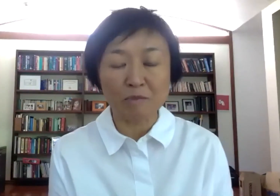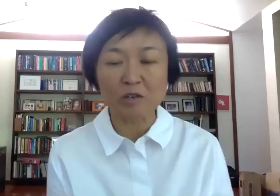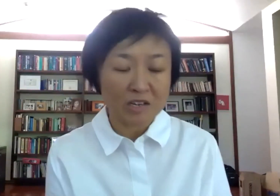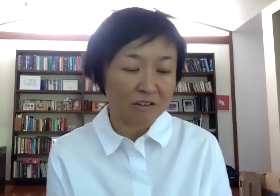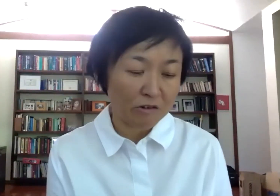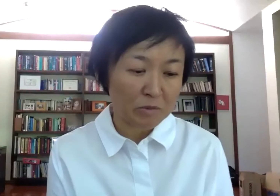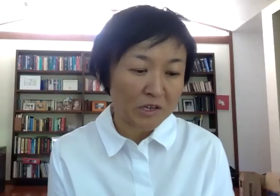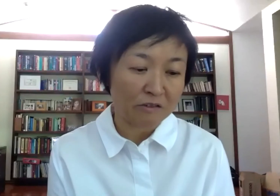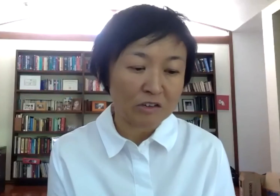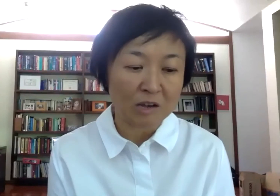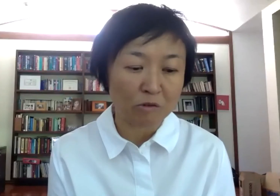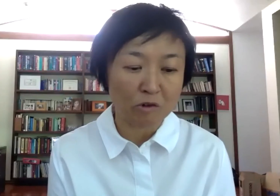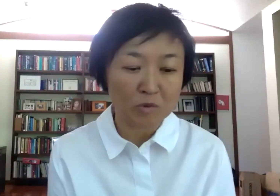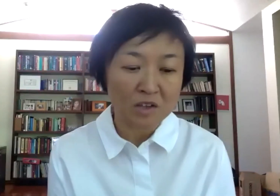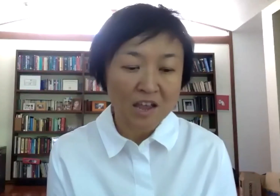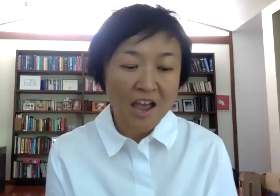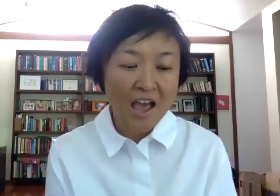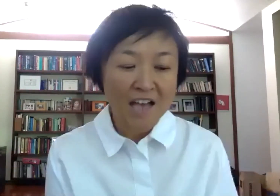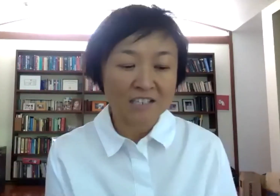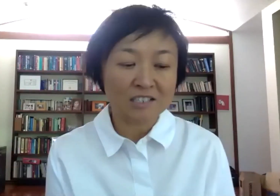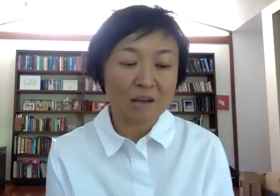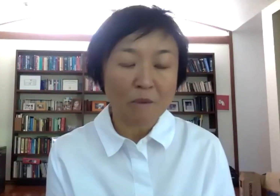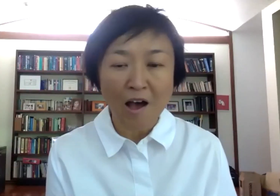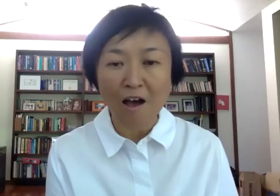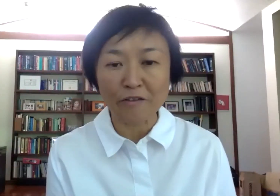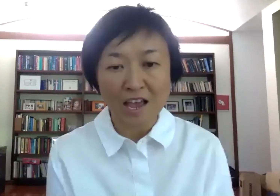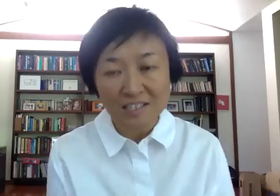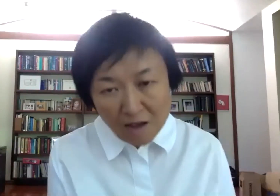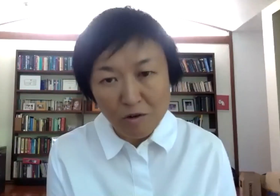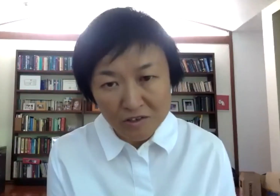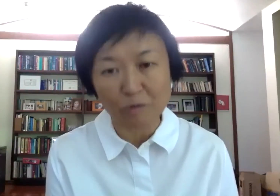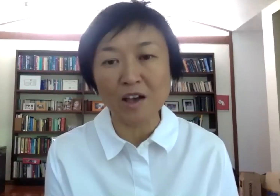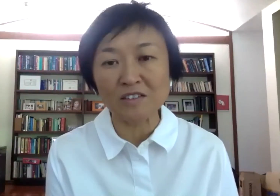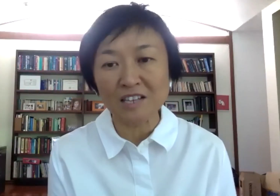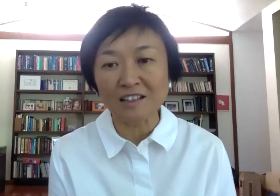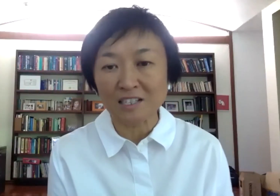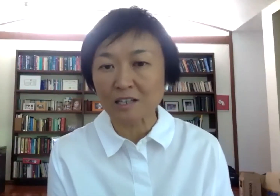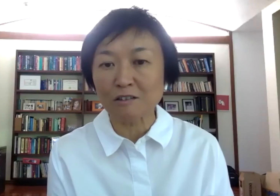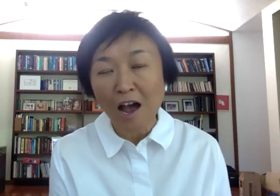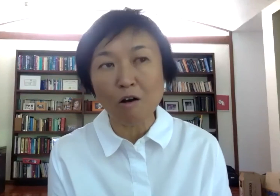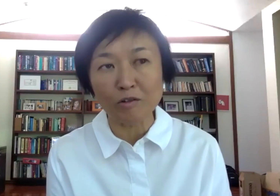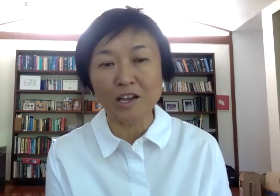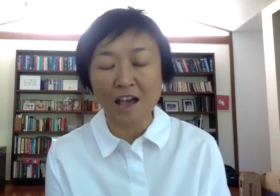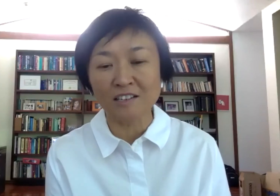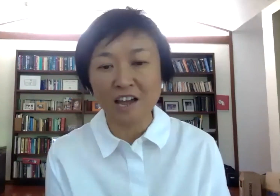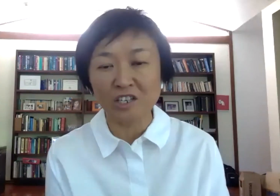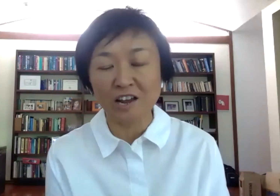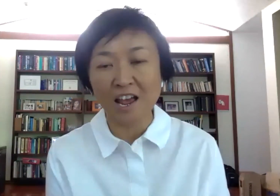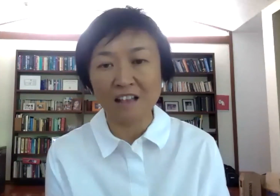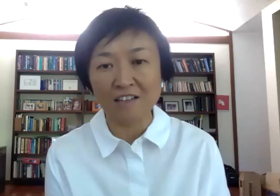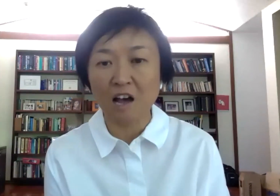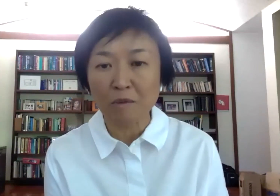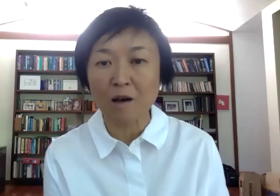differentiating between different groups and different subgroups. And some of the examples that we have seen this is not only